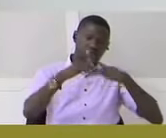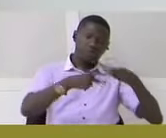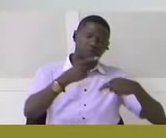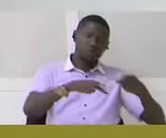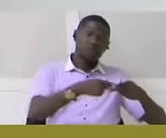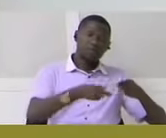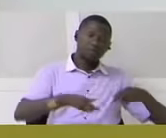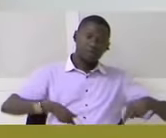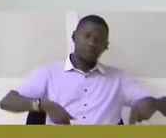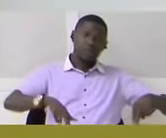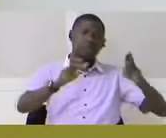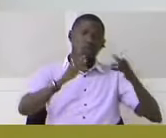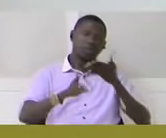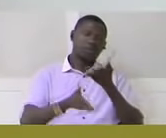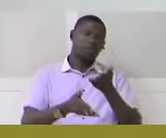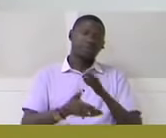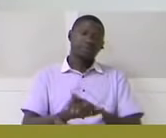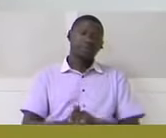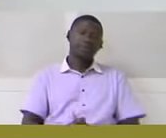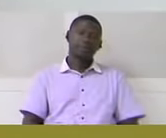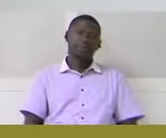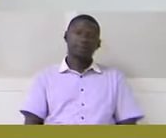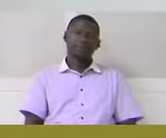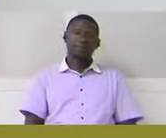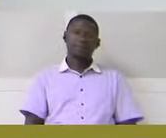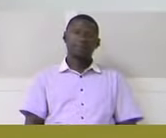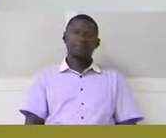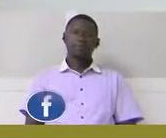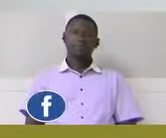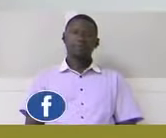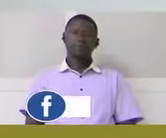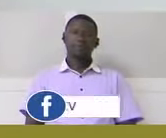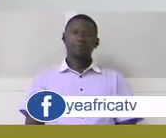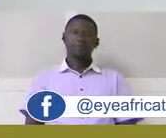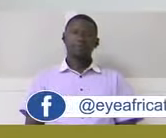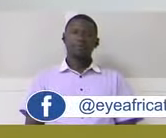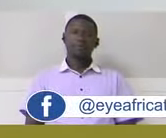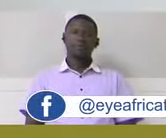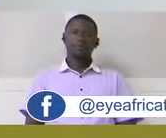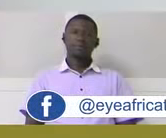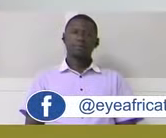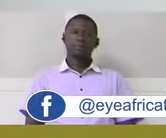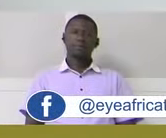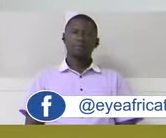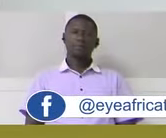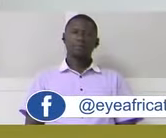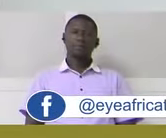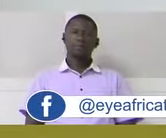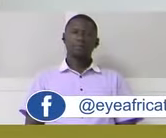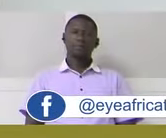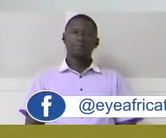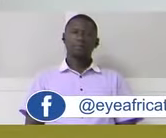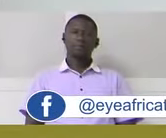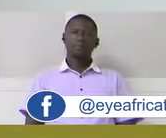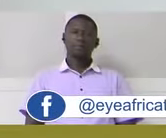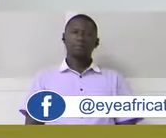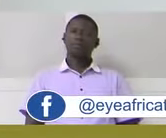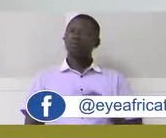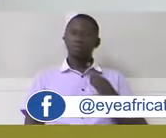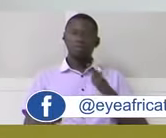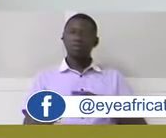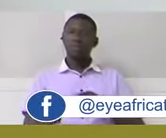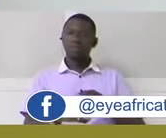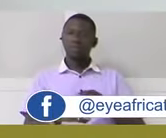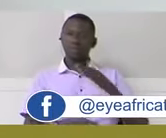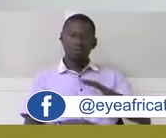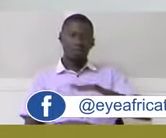biscuit onyi fai fonyoka biscuit onyi murundi na neka fai manoka. You know, sometimes kids don't even identify that a convoy is coming.